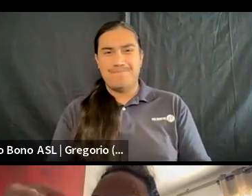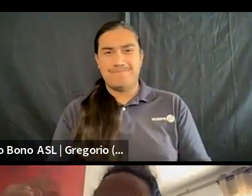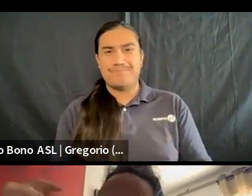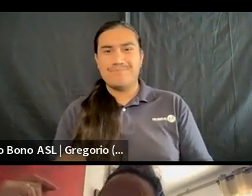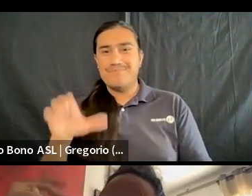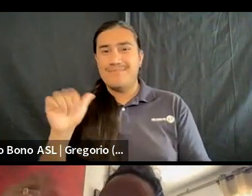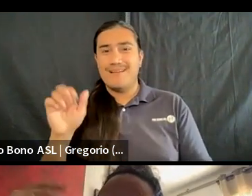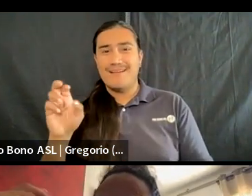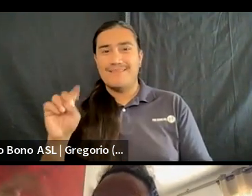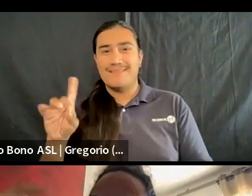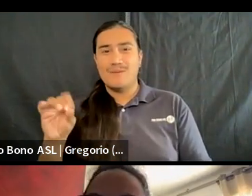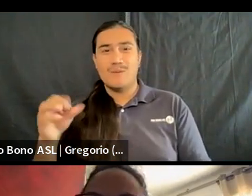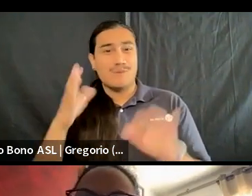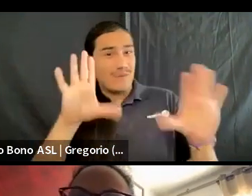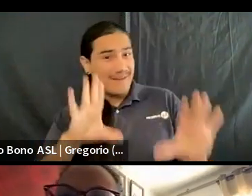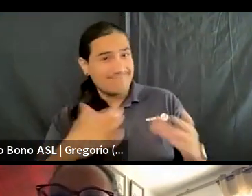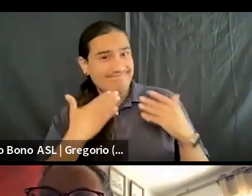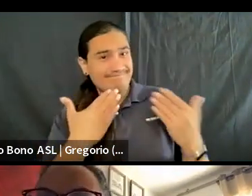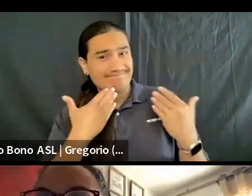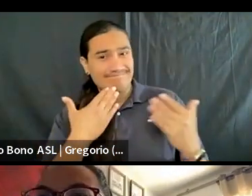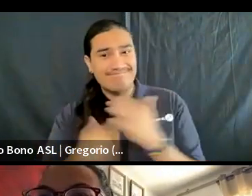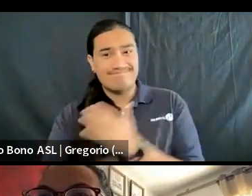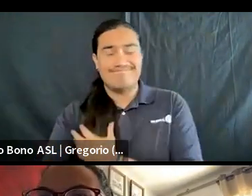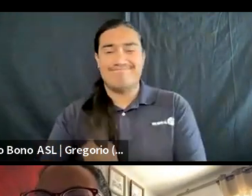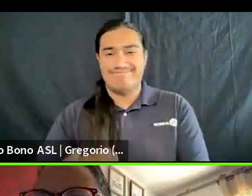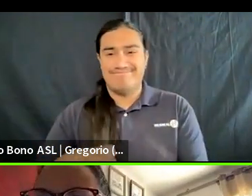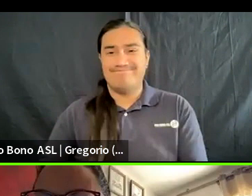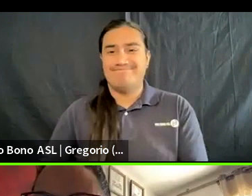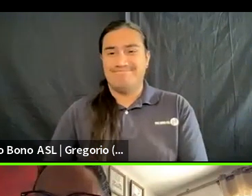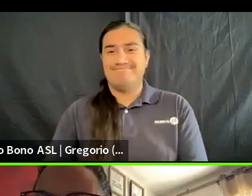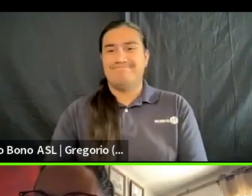Great, great, thank you.